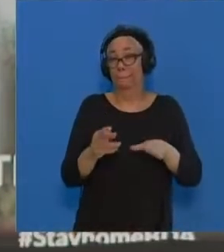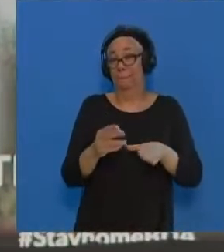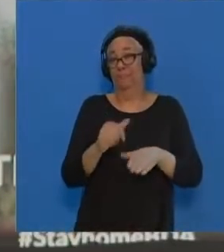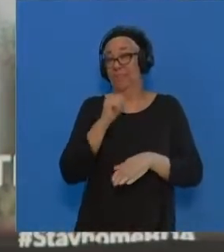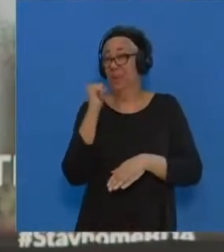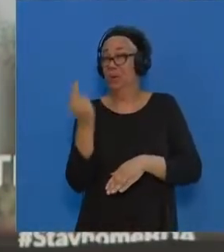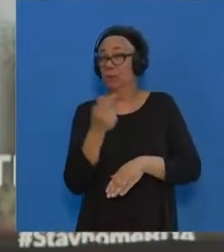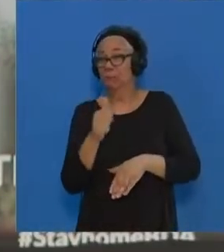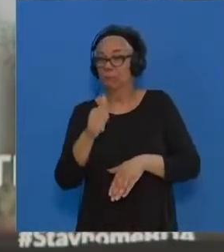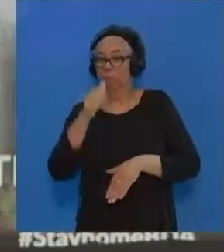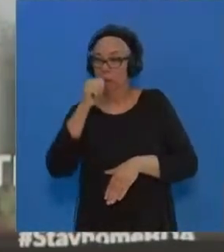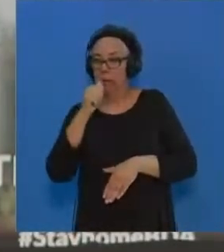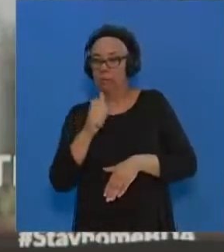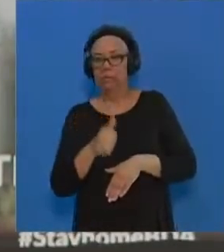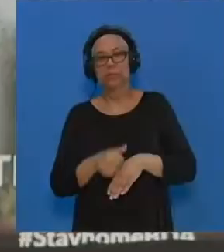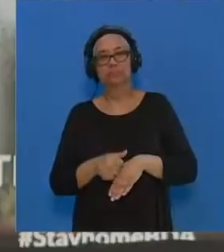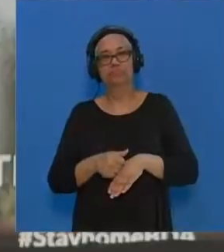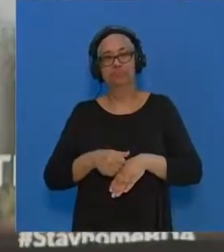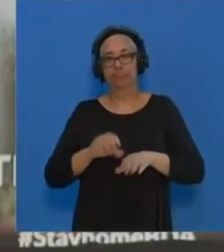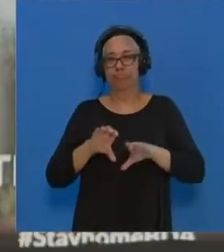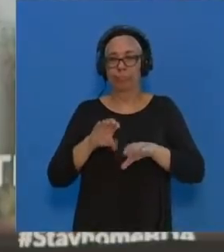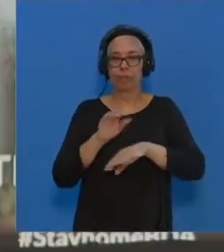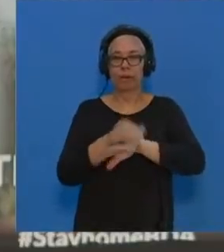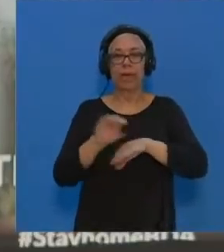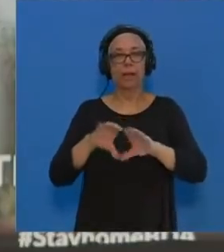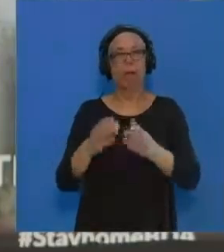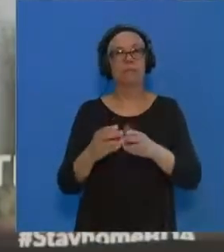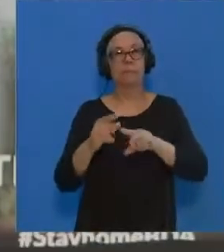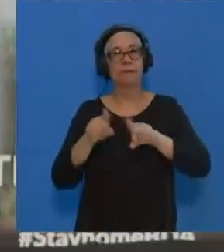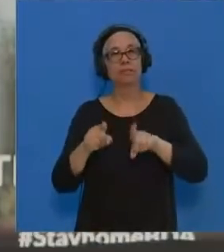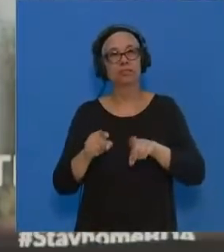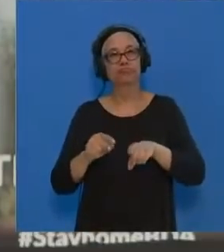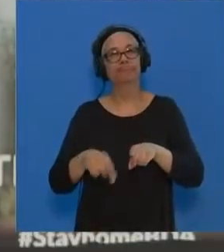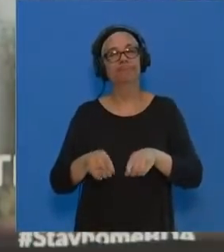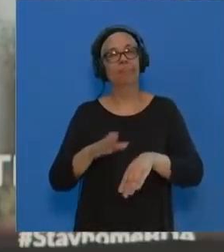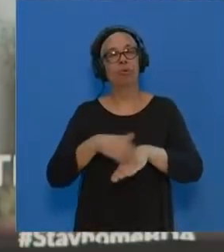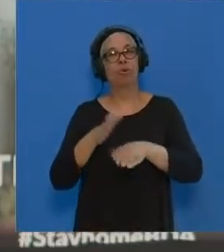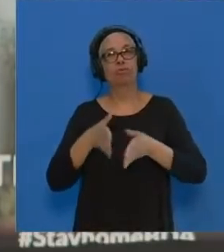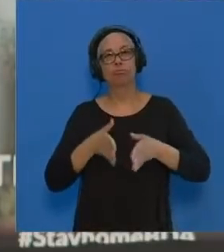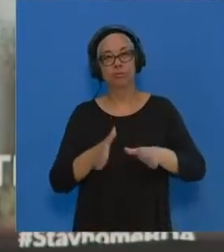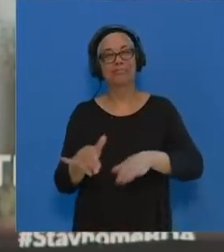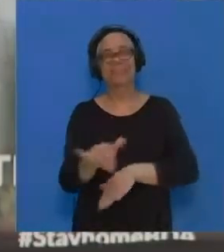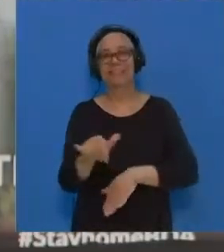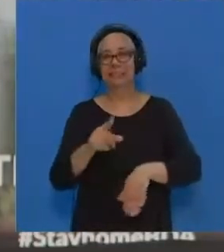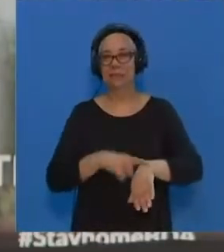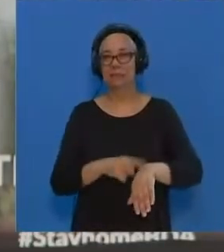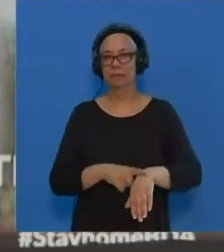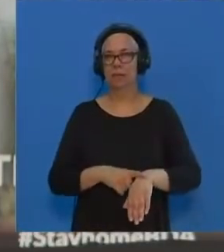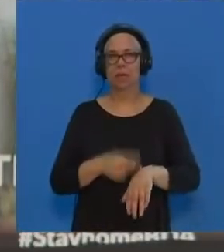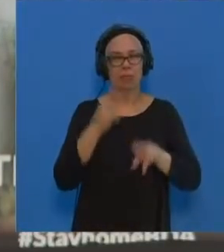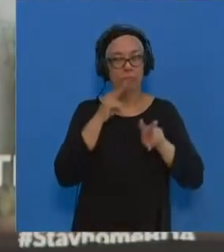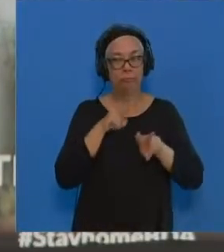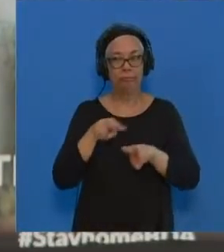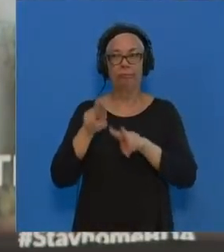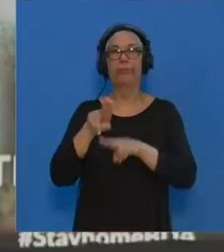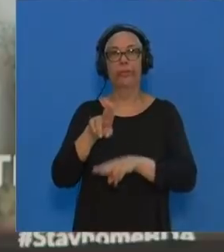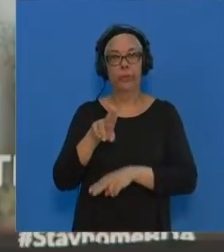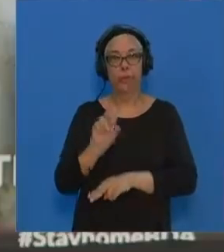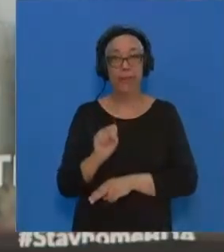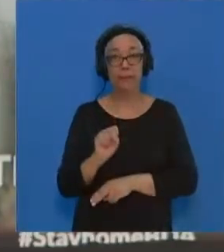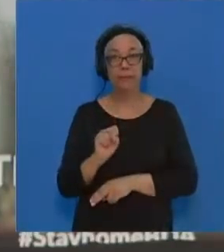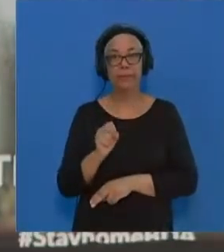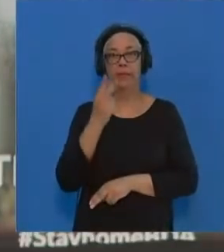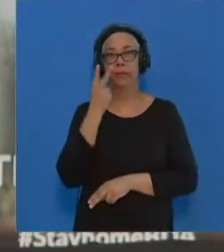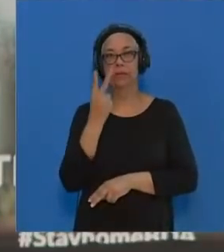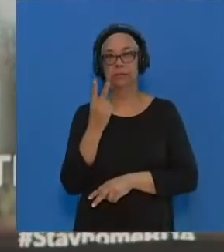to remove the curfew at the same time. No one has to look further than the United States of America, which has seen cases